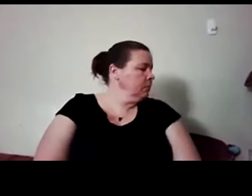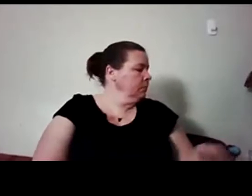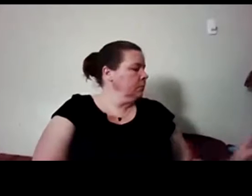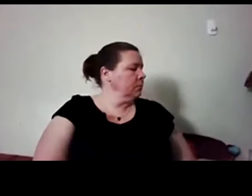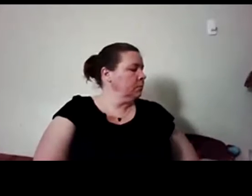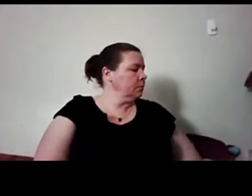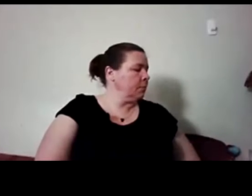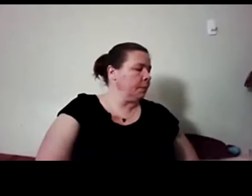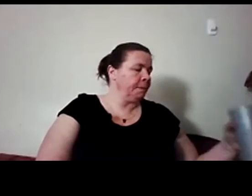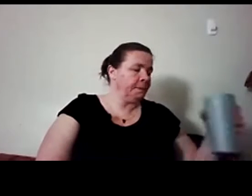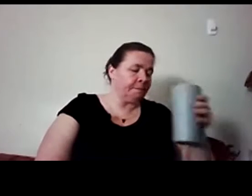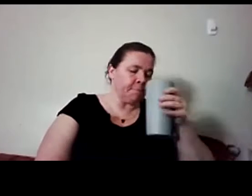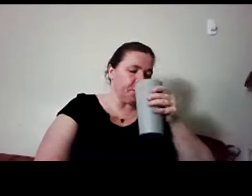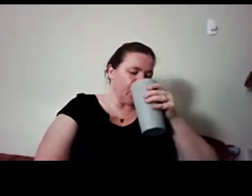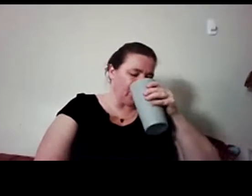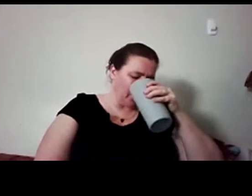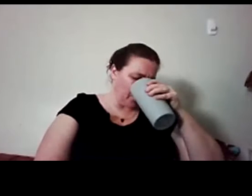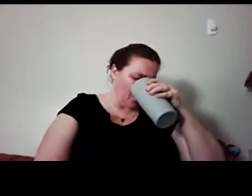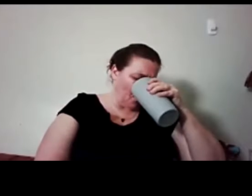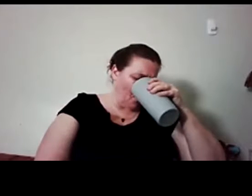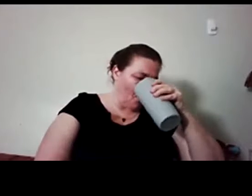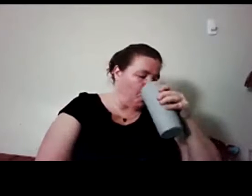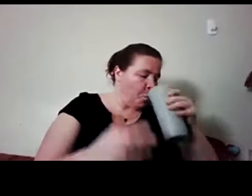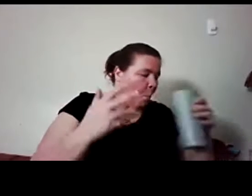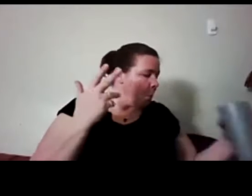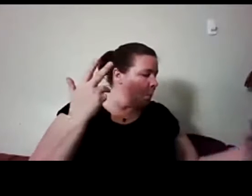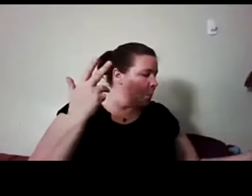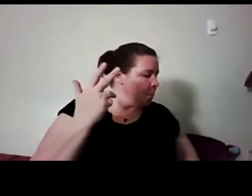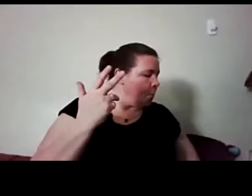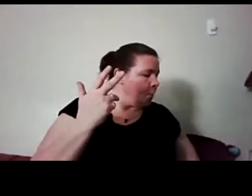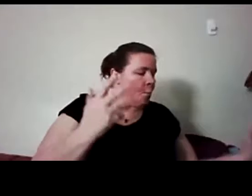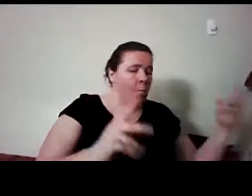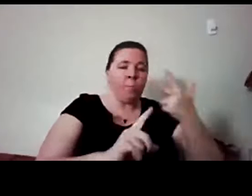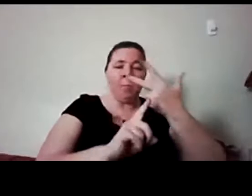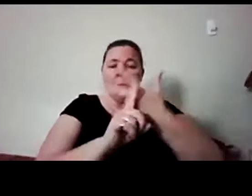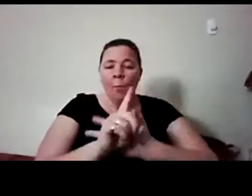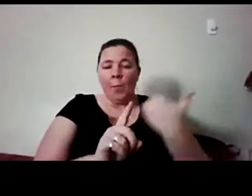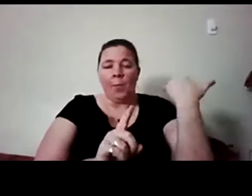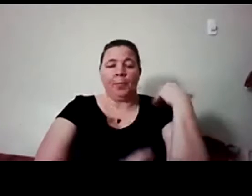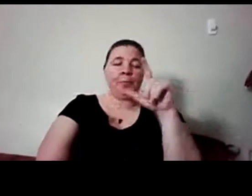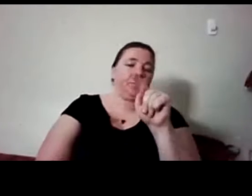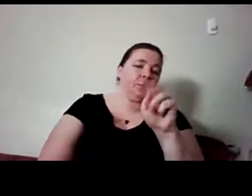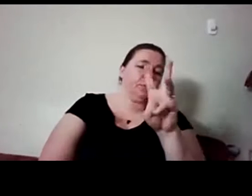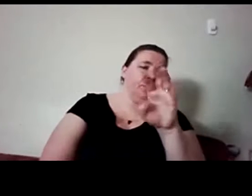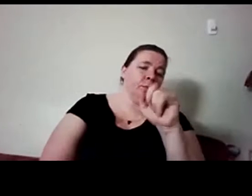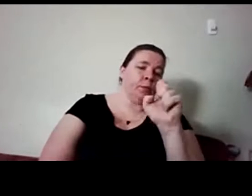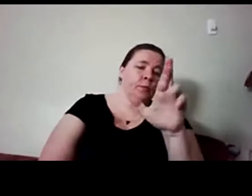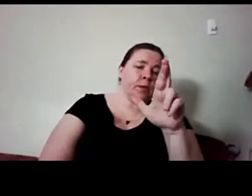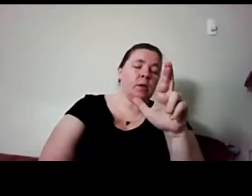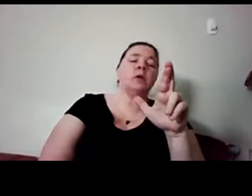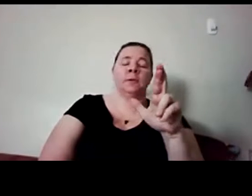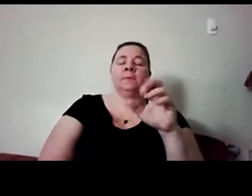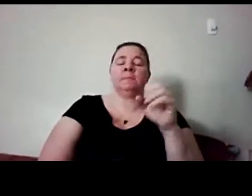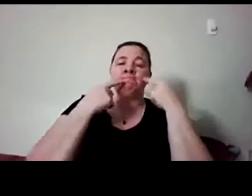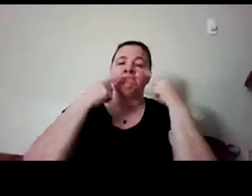Just about 3 months ago, Twitter, the big IT giant that we all know, came out and made an announcement.